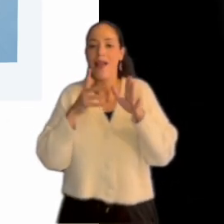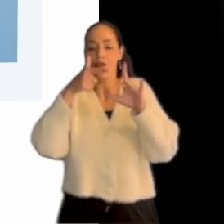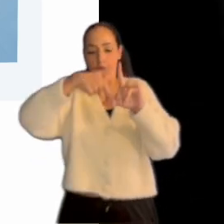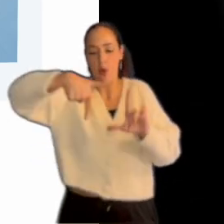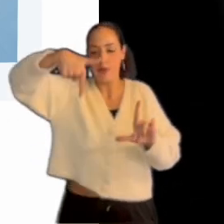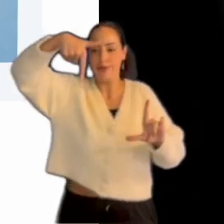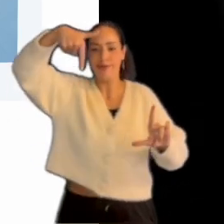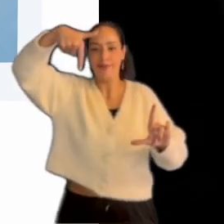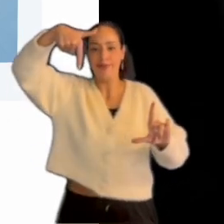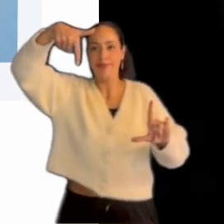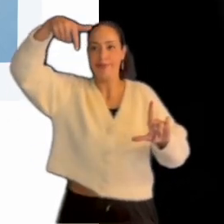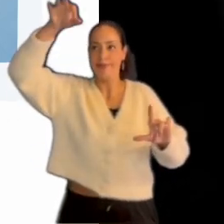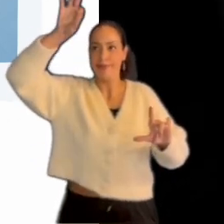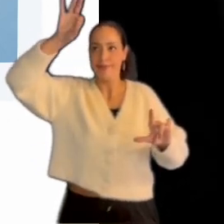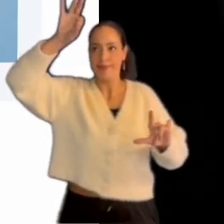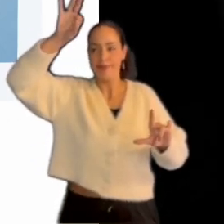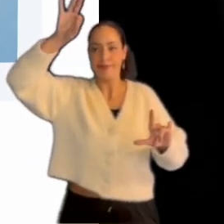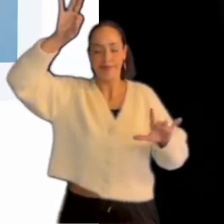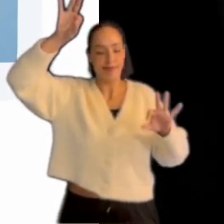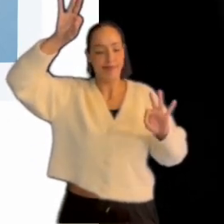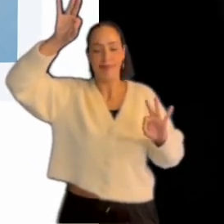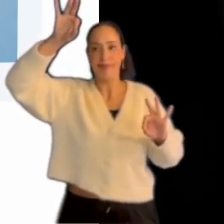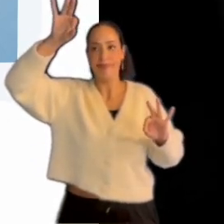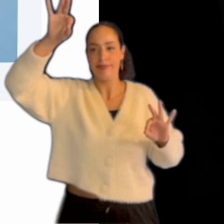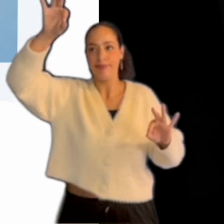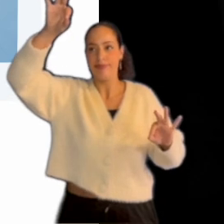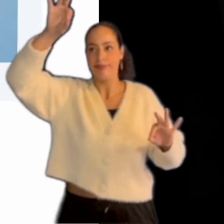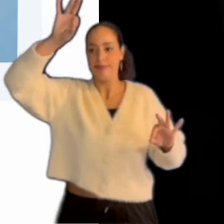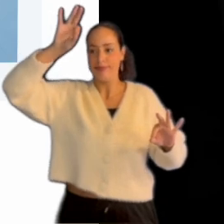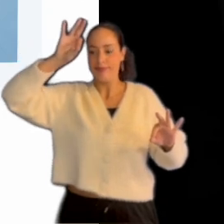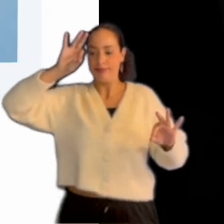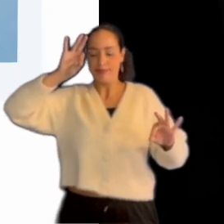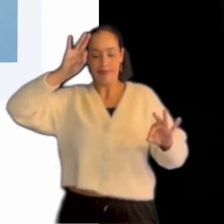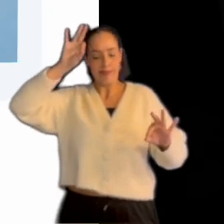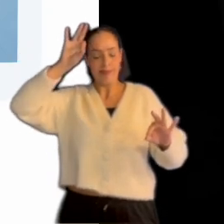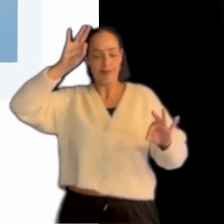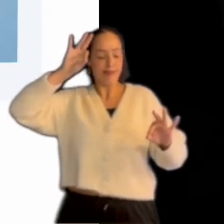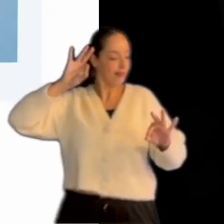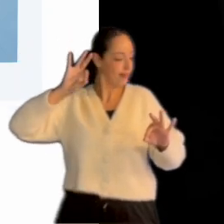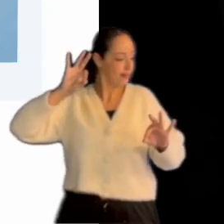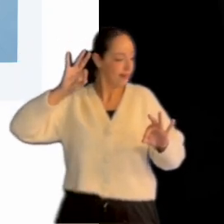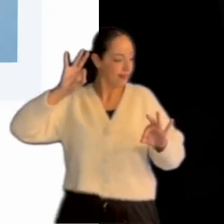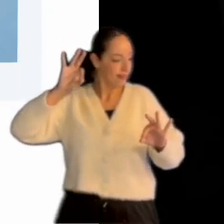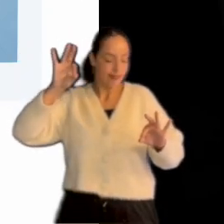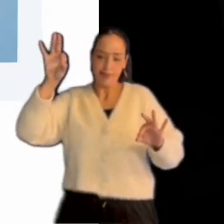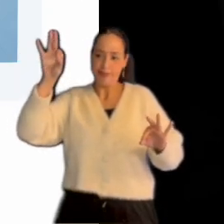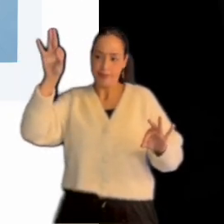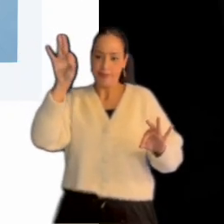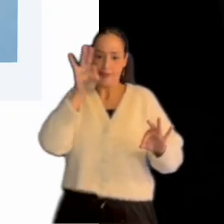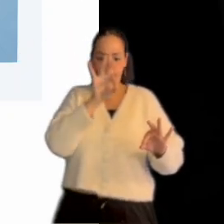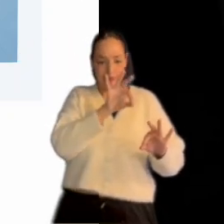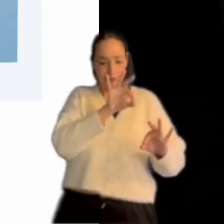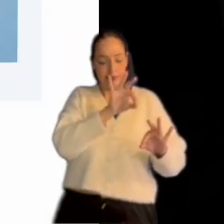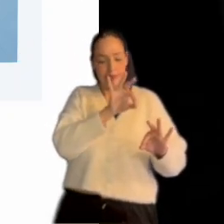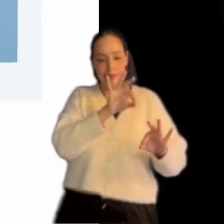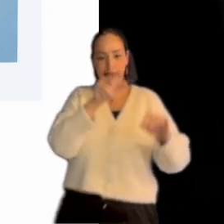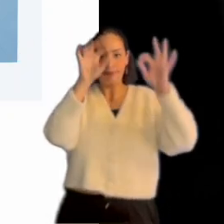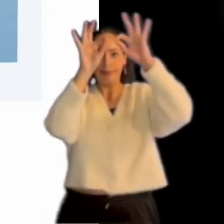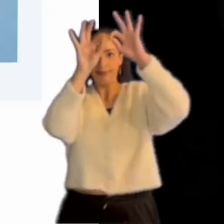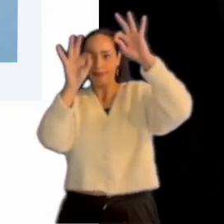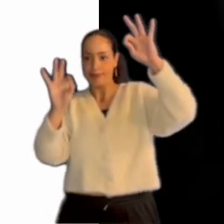it down until the paper forms into a right angled triangle. Cut or rip this section below the triangle and then unfold.